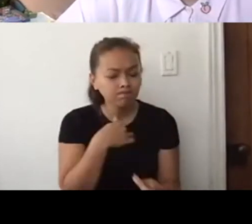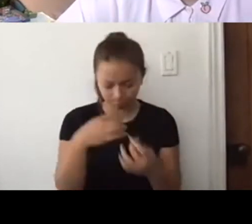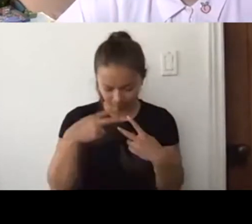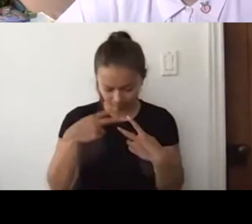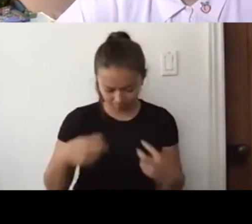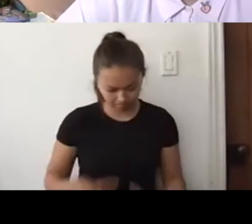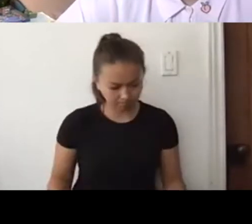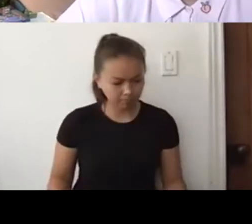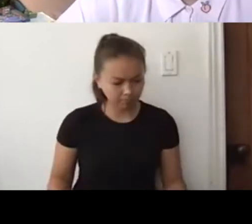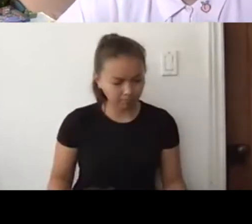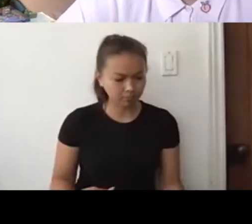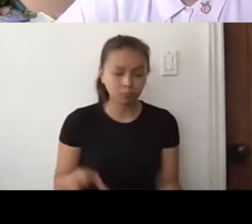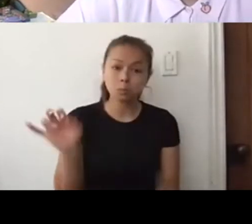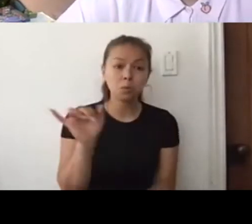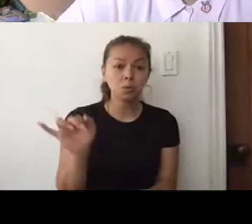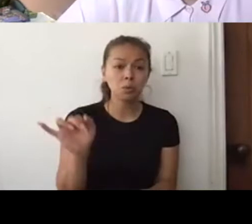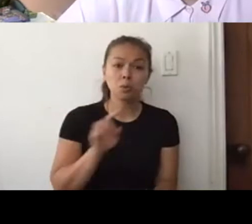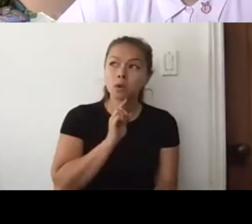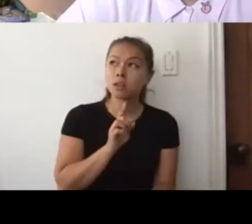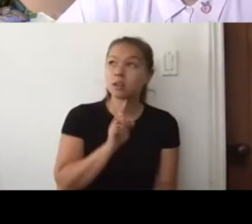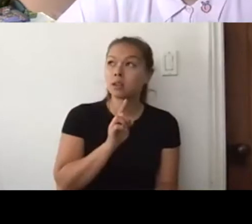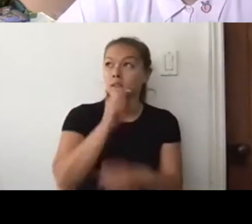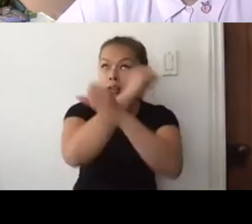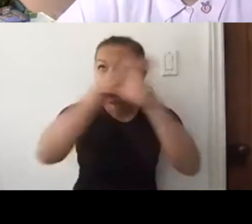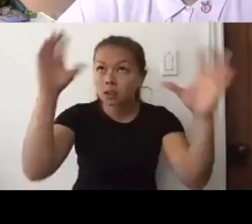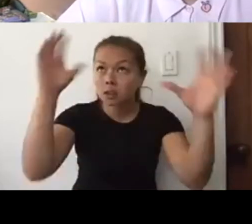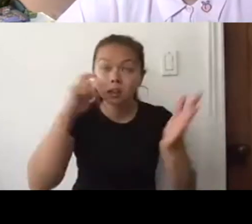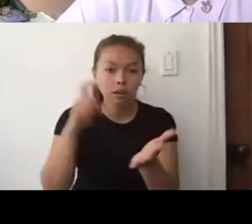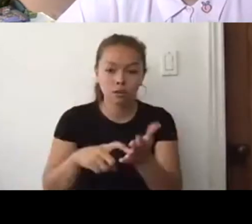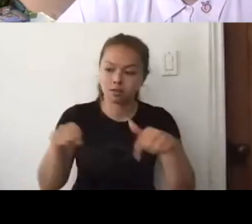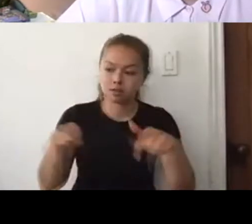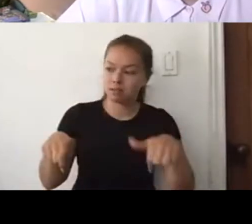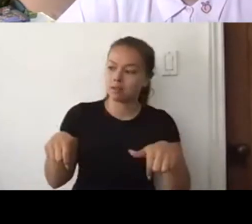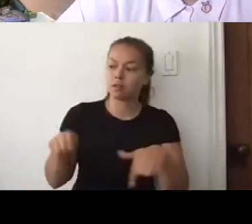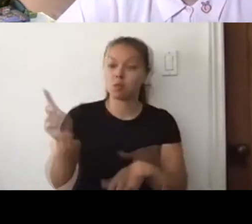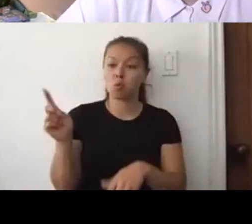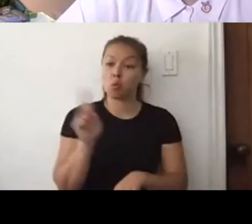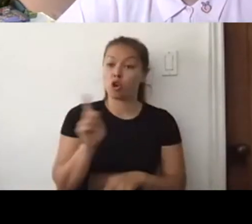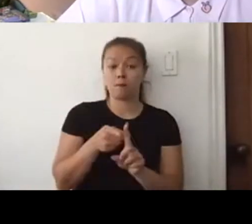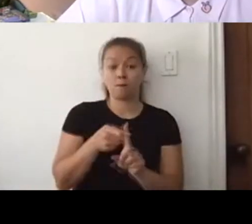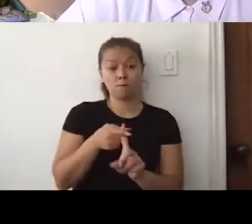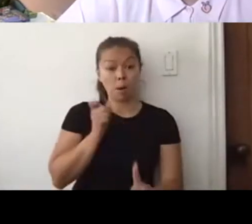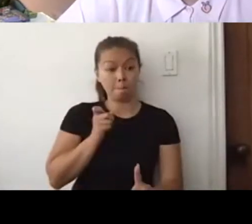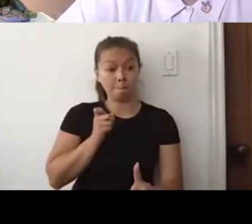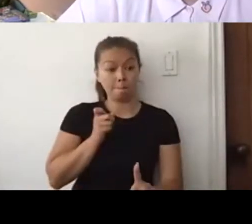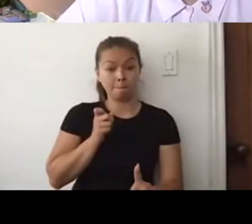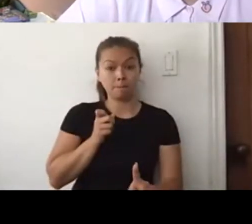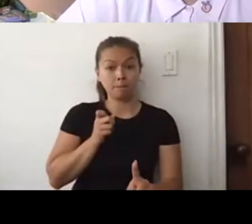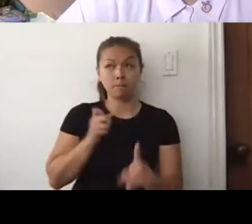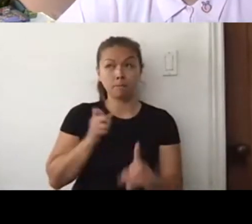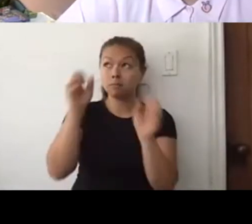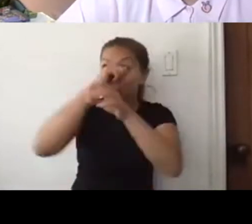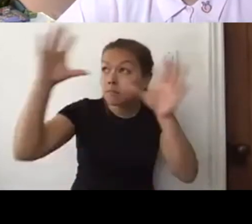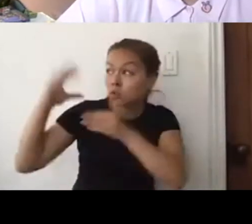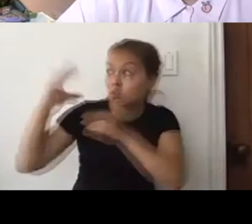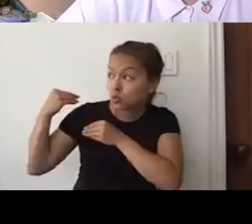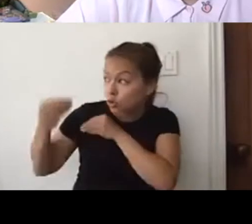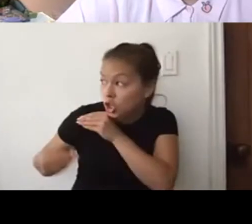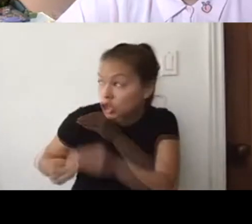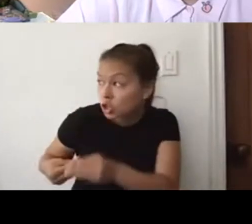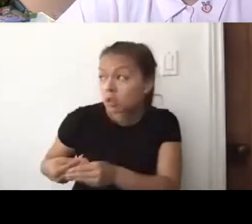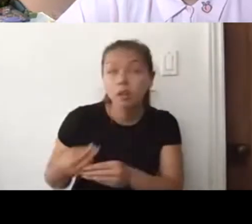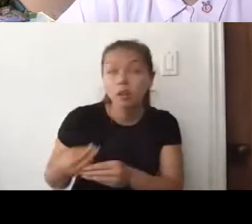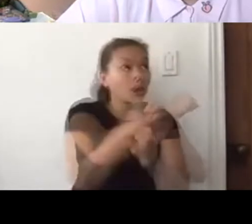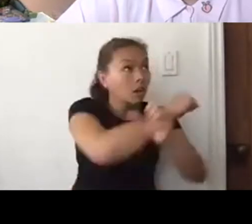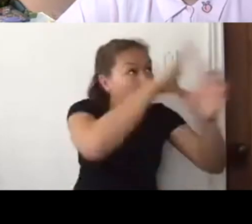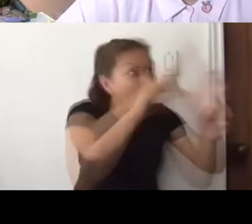social location of where we come from and what we consider traditions and what we consider harm and how these things come together in our world. And